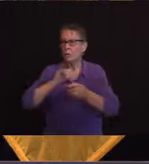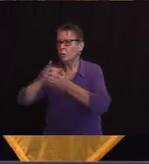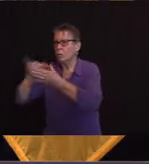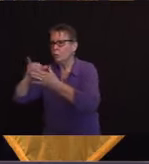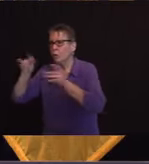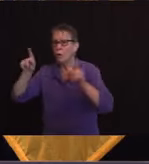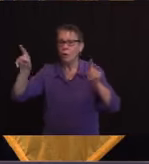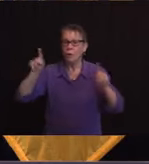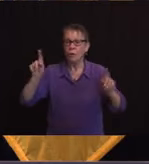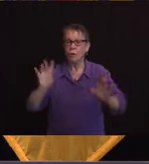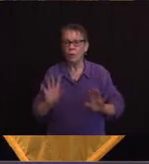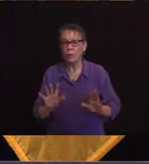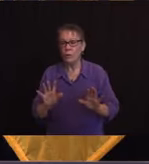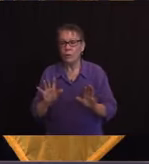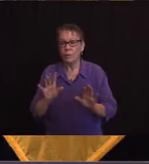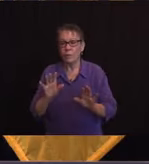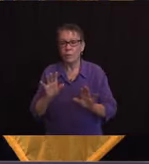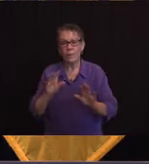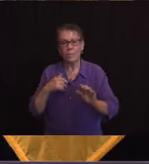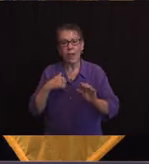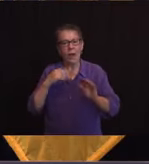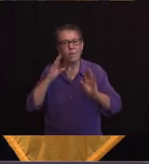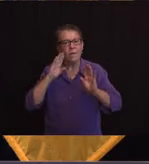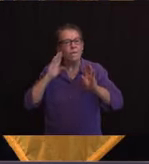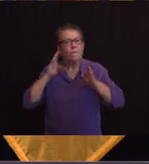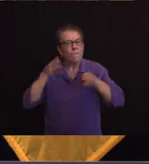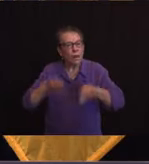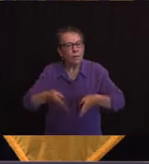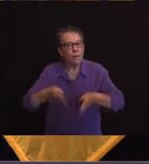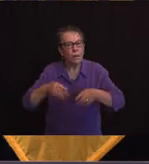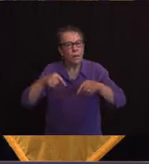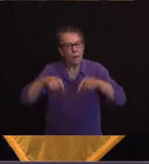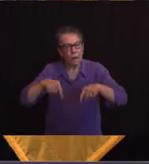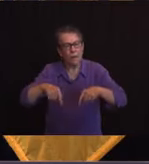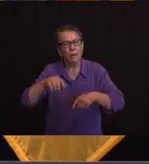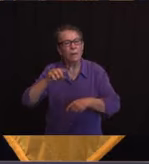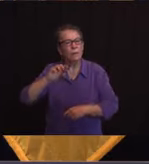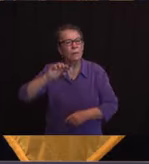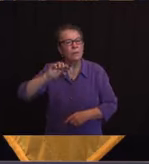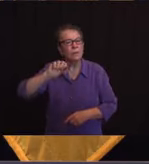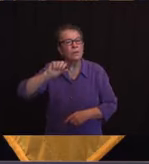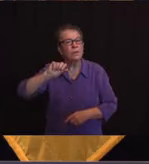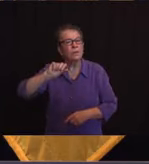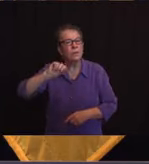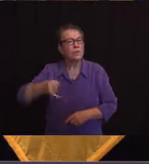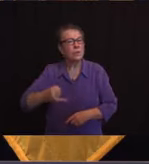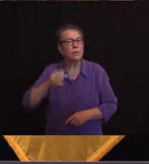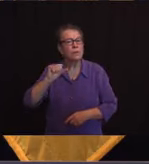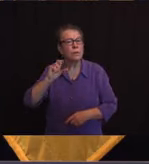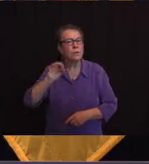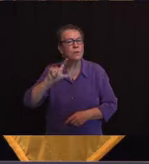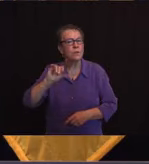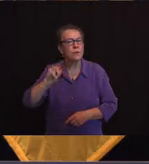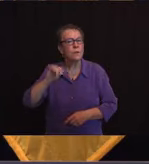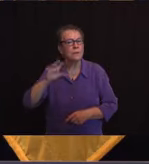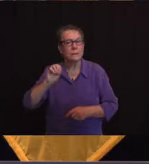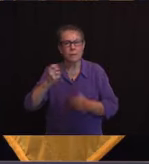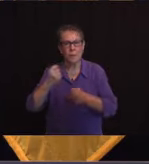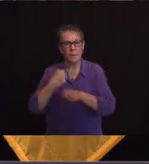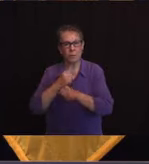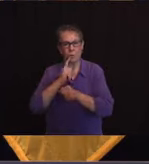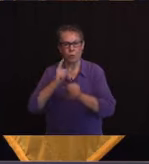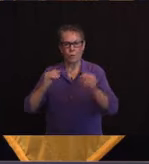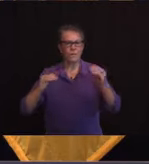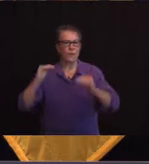and addressing decades upon decades of the deleterious fallout from the war on drugs. And that